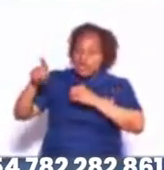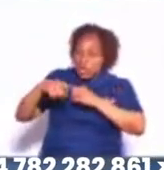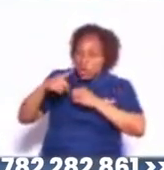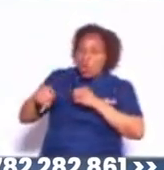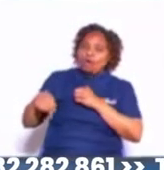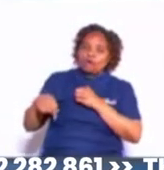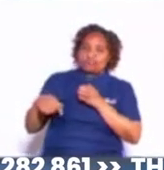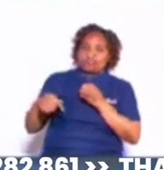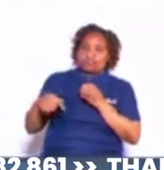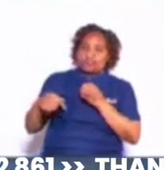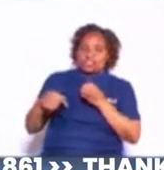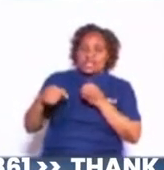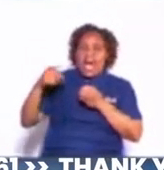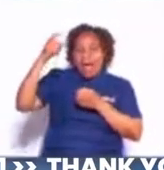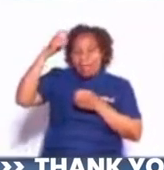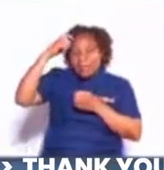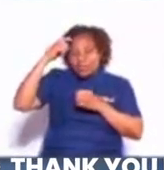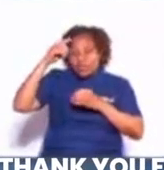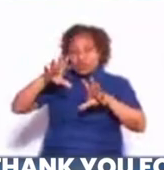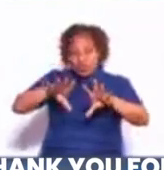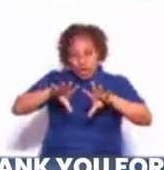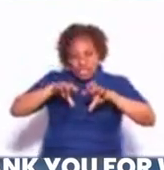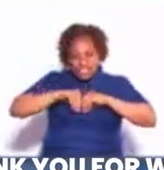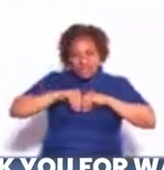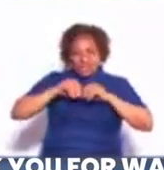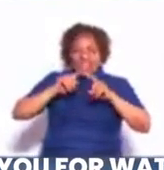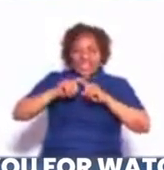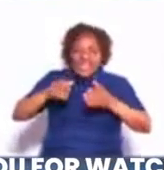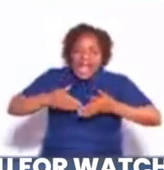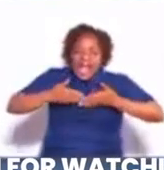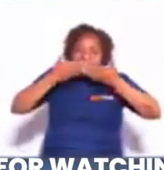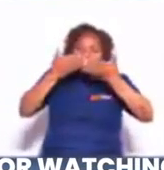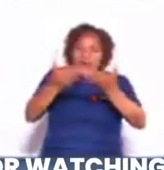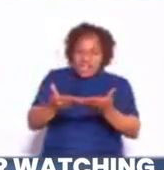An ability to accept and embrace change.